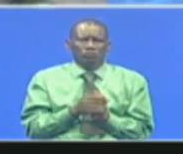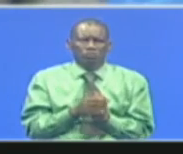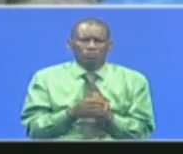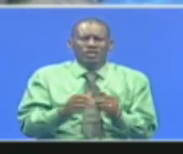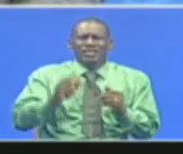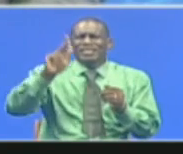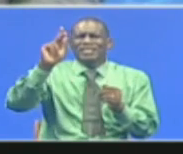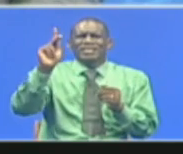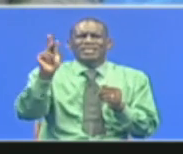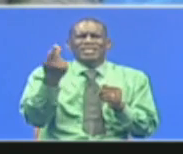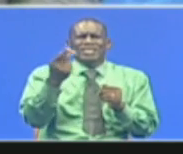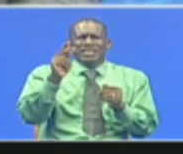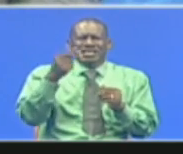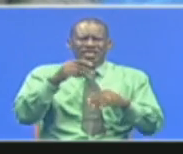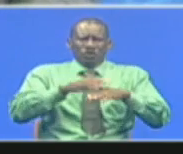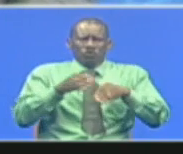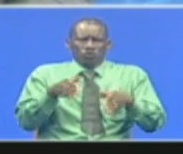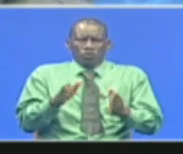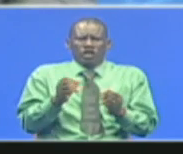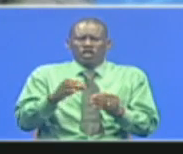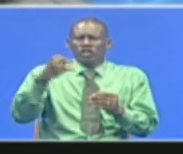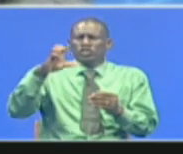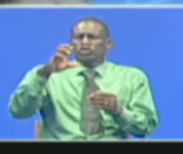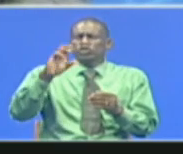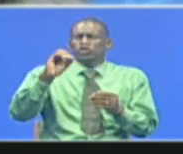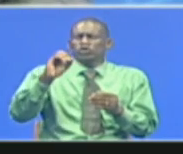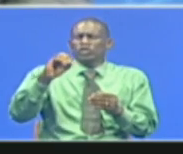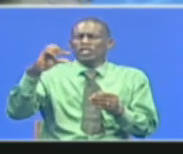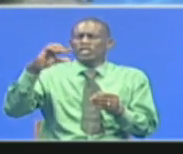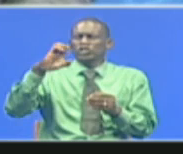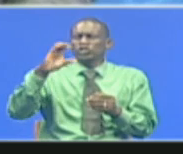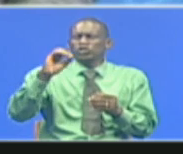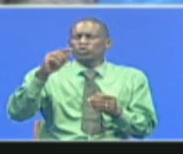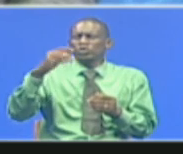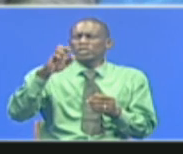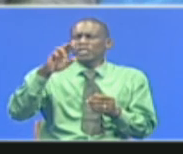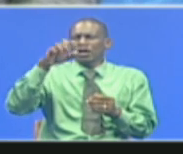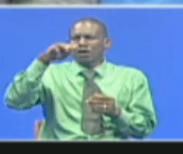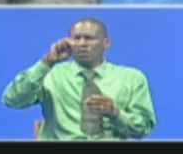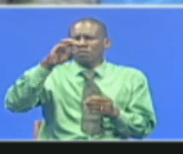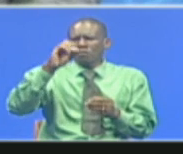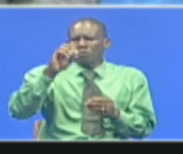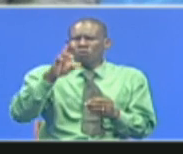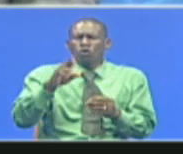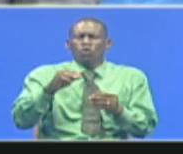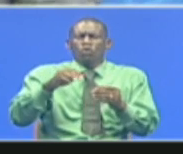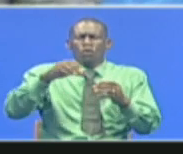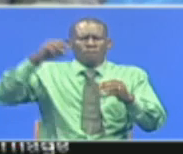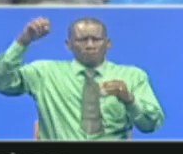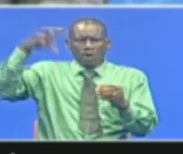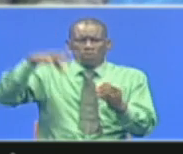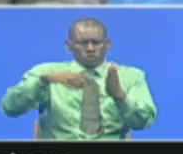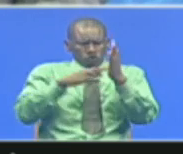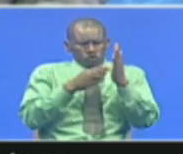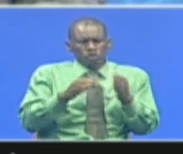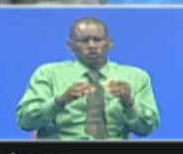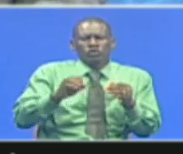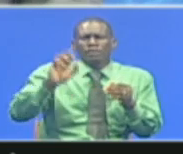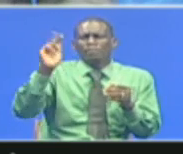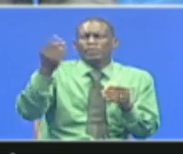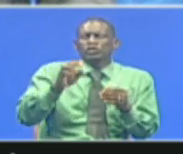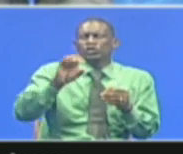Kenya's prowess in harnessing geothermal power was displayed earlier today to the President of Djibouti, Ismail Guelleh, who had